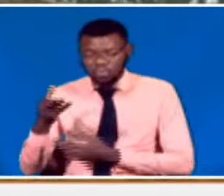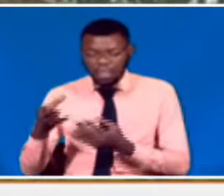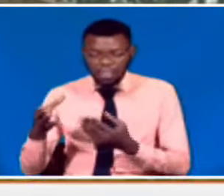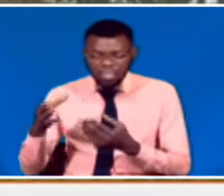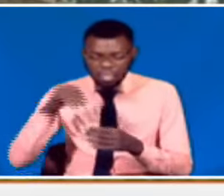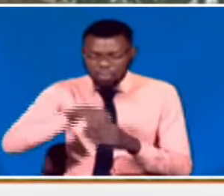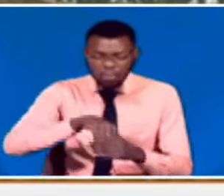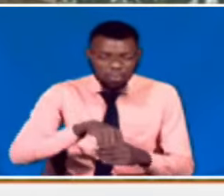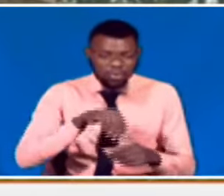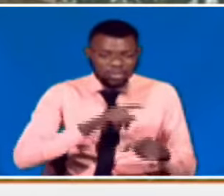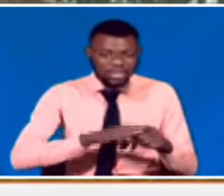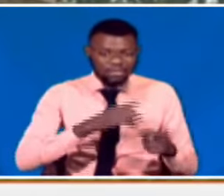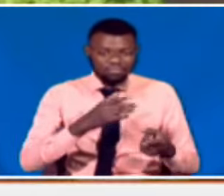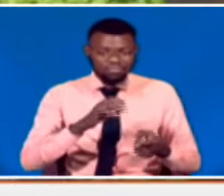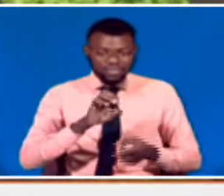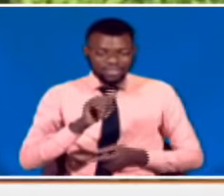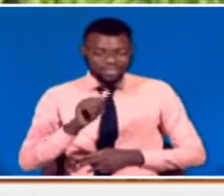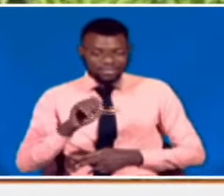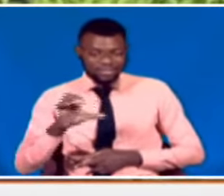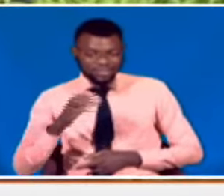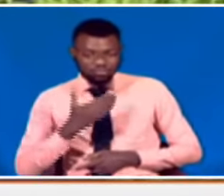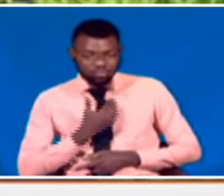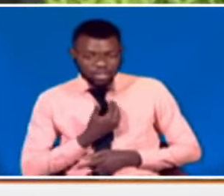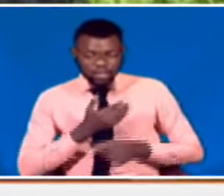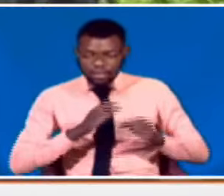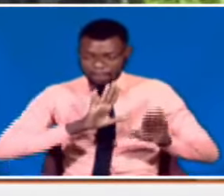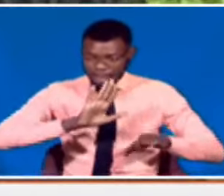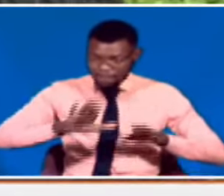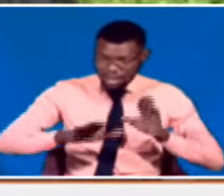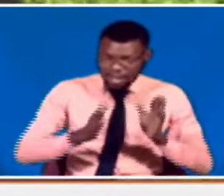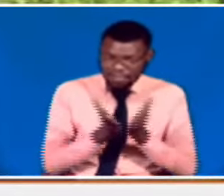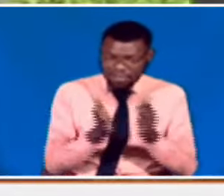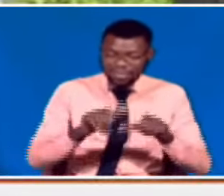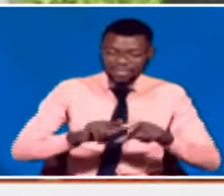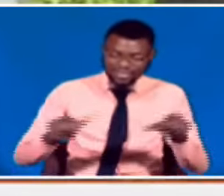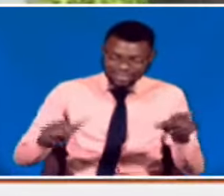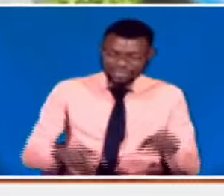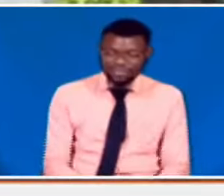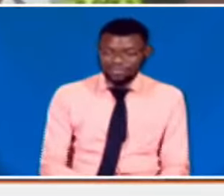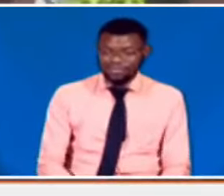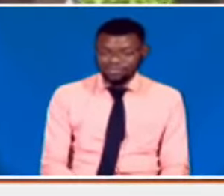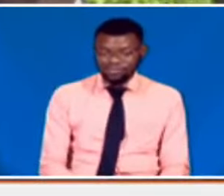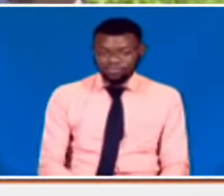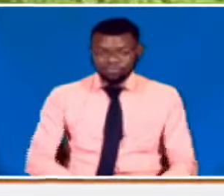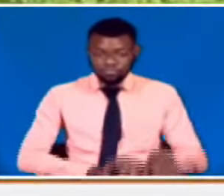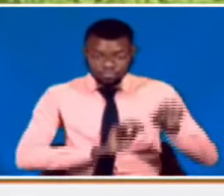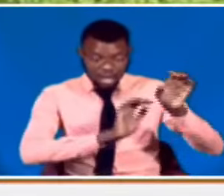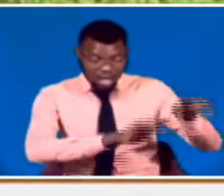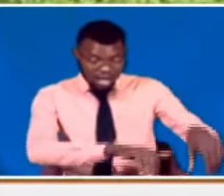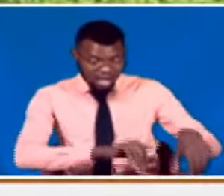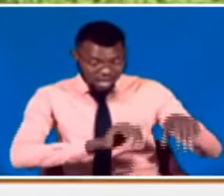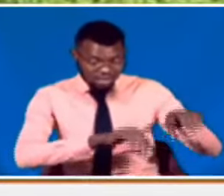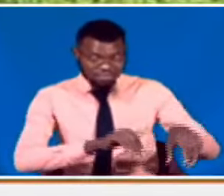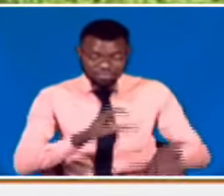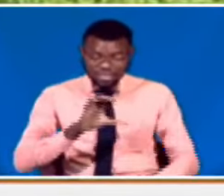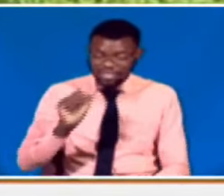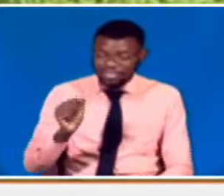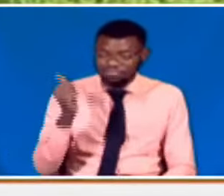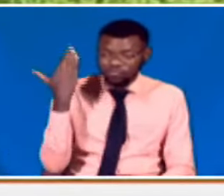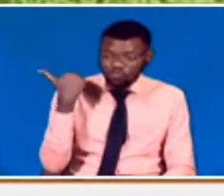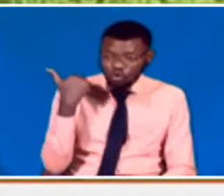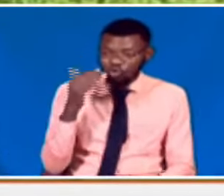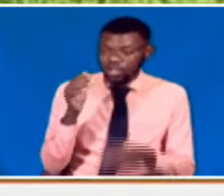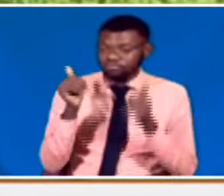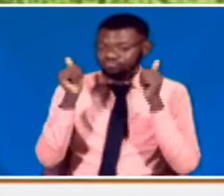properties. According to EACC spokesperson Eric Ngumbi, the Agriculture CS, through the Office of the Attorney General, had filed a